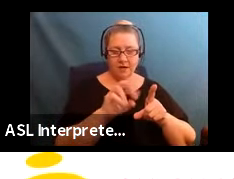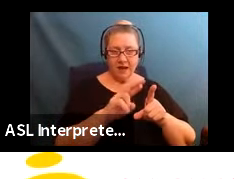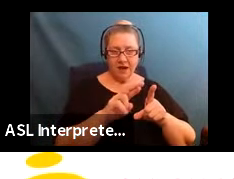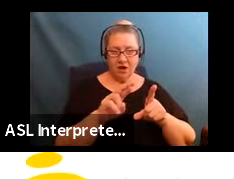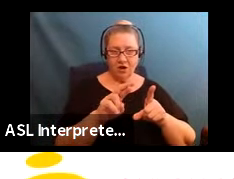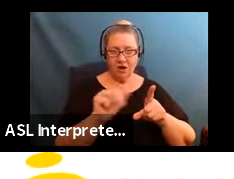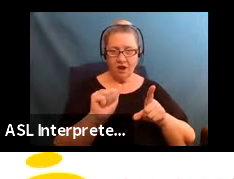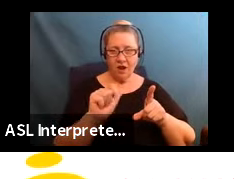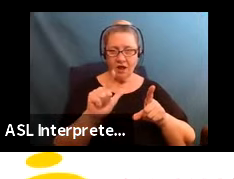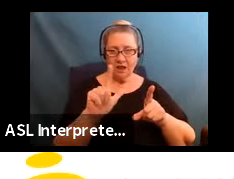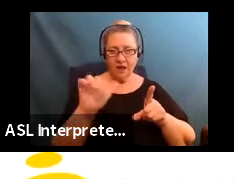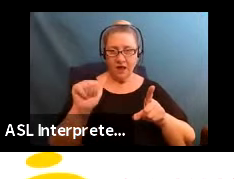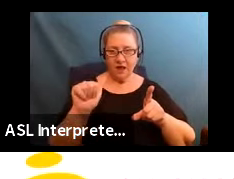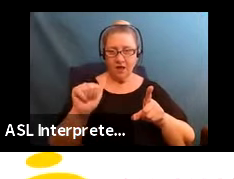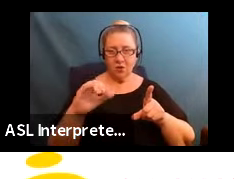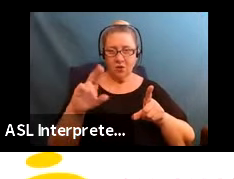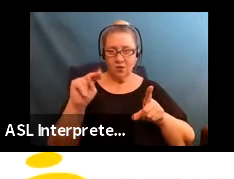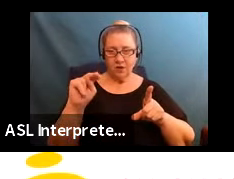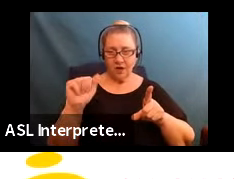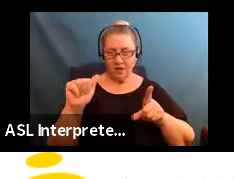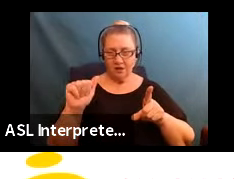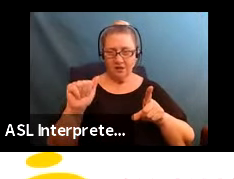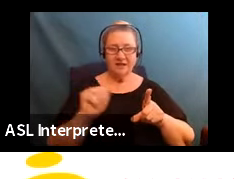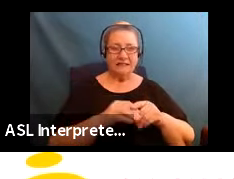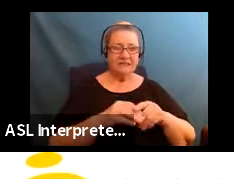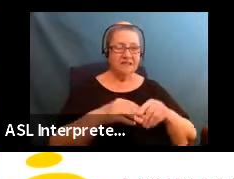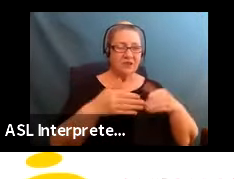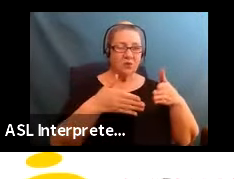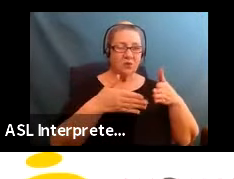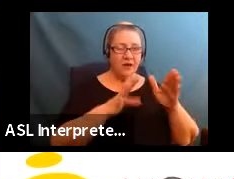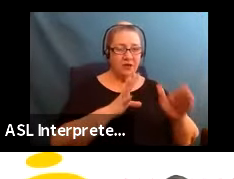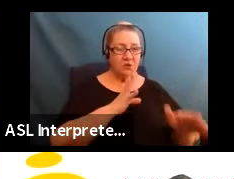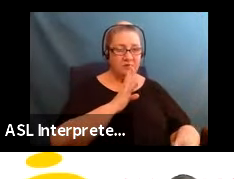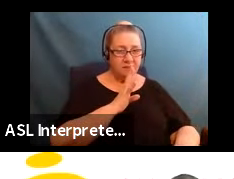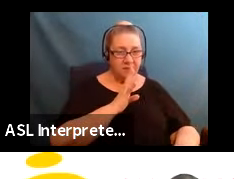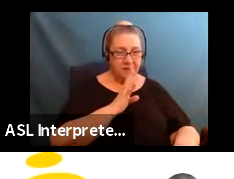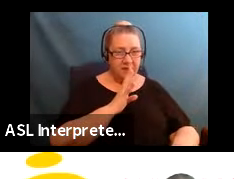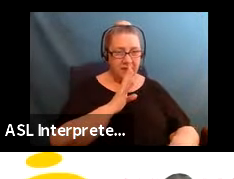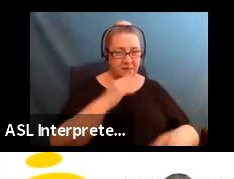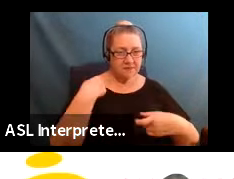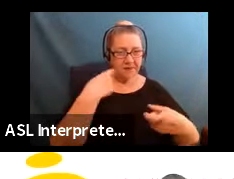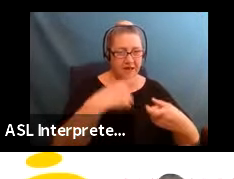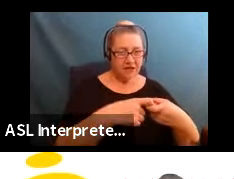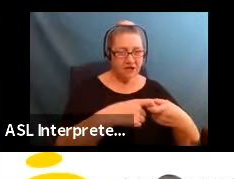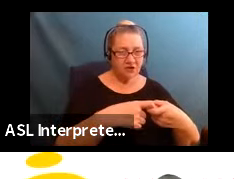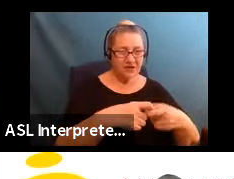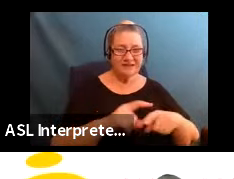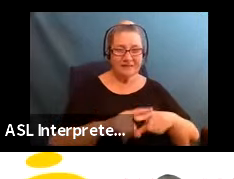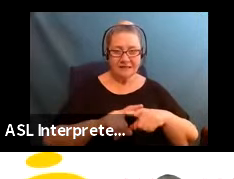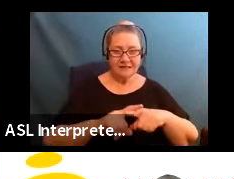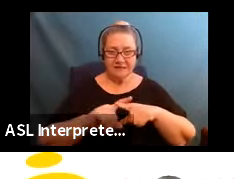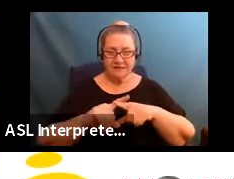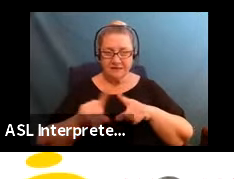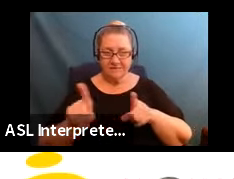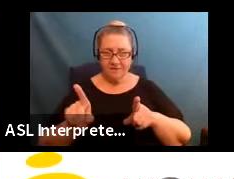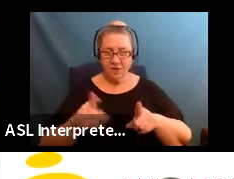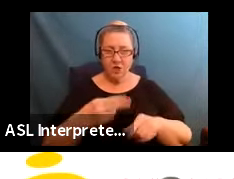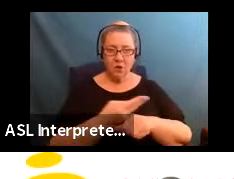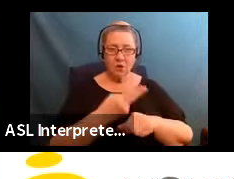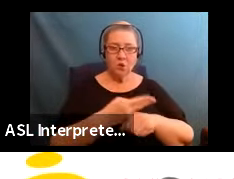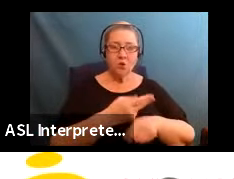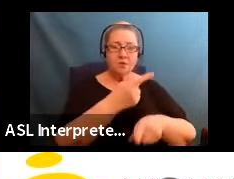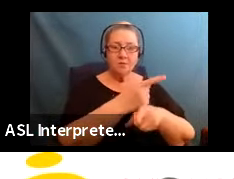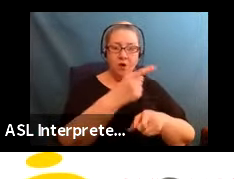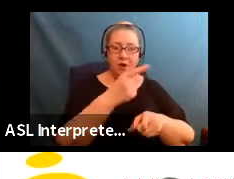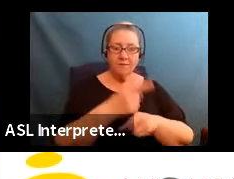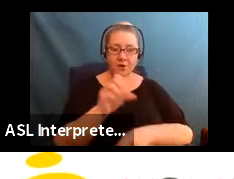you poner la máscara, you poner the tablecloth, you poner I know it's a technical thing, but the proper